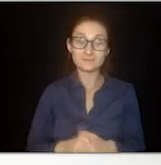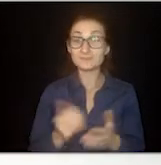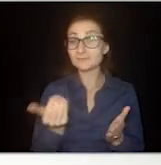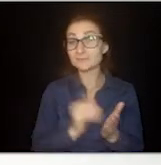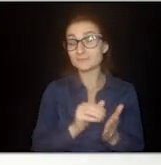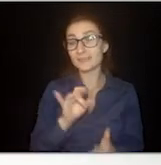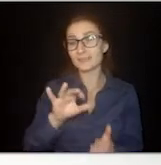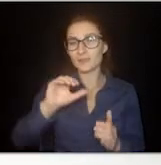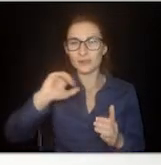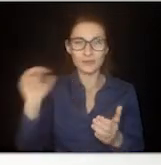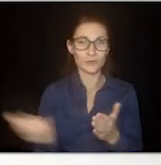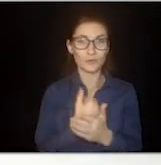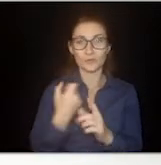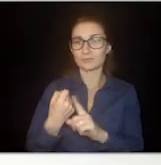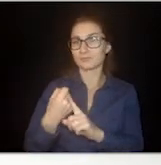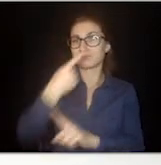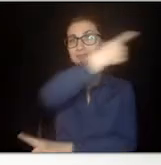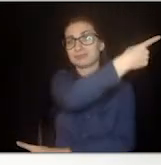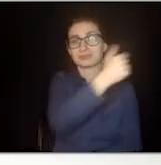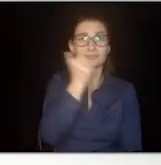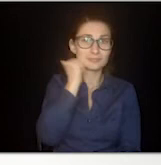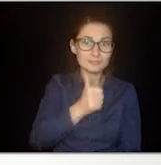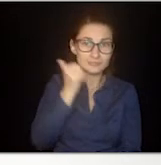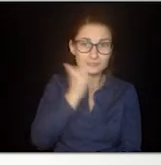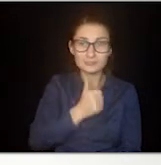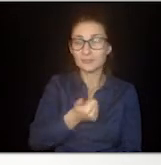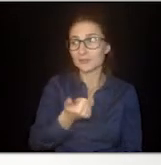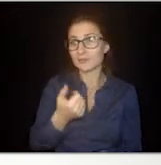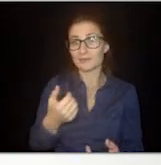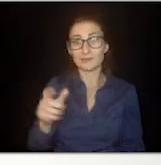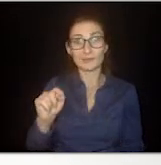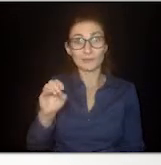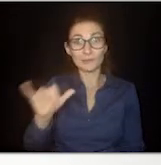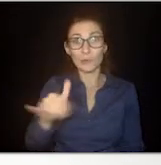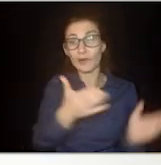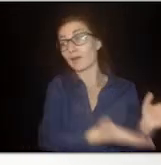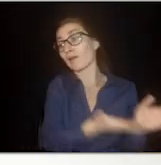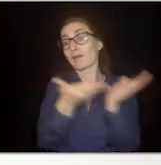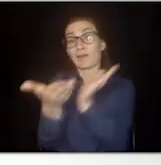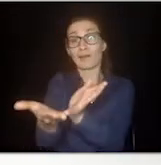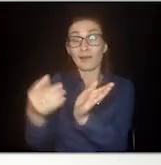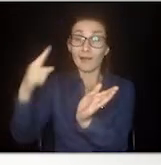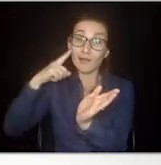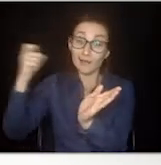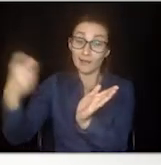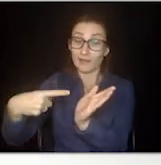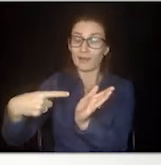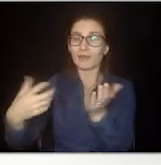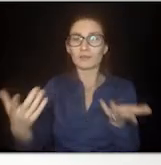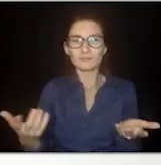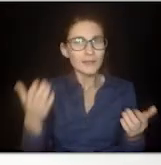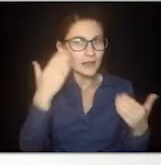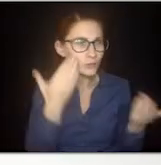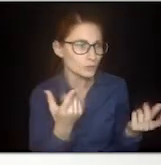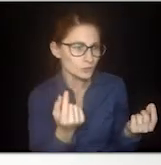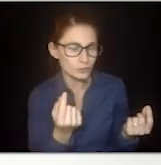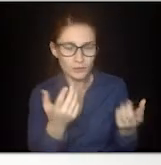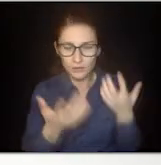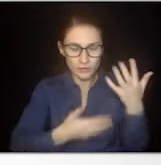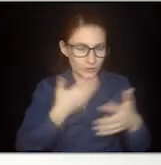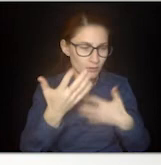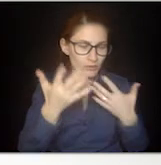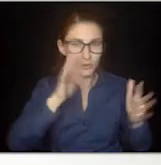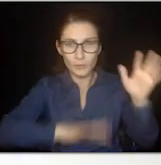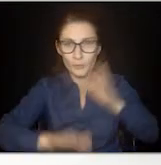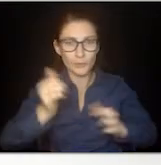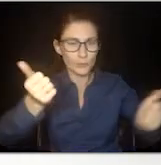it's this new thing every day, I'm going to pull a new toy out of the bag, and we're going to, I don't know what you want me to do. I don't know how